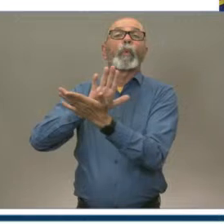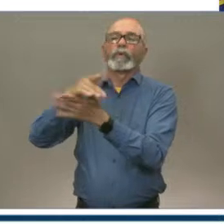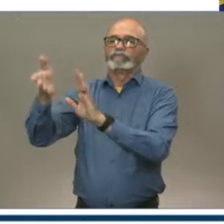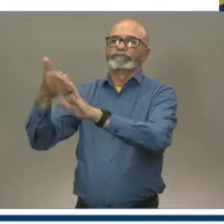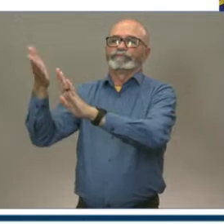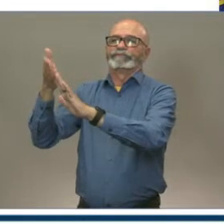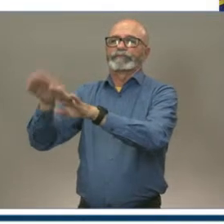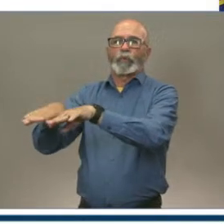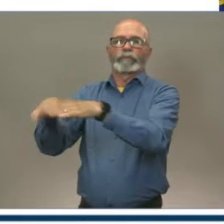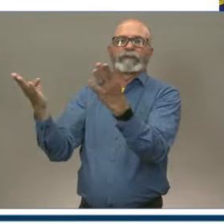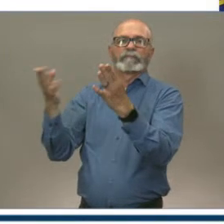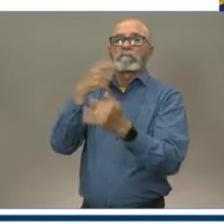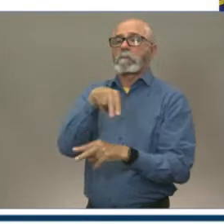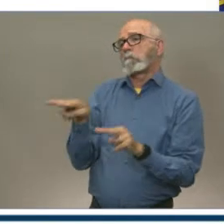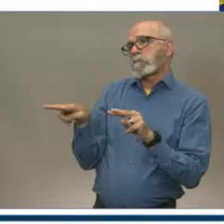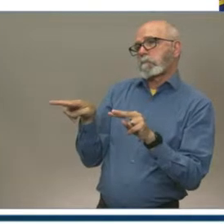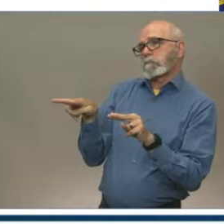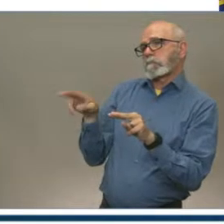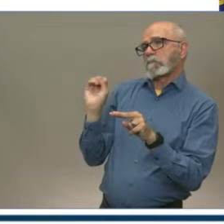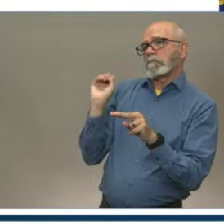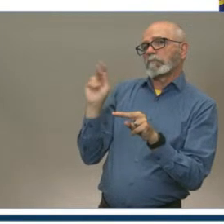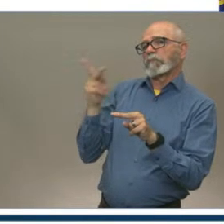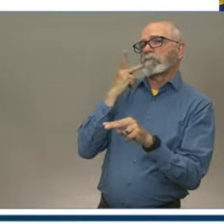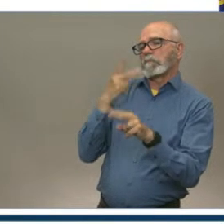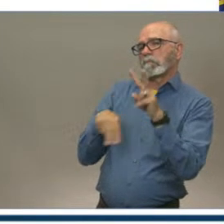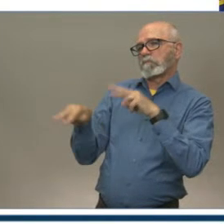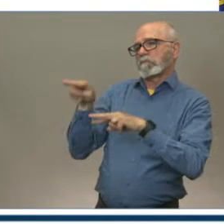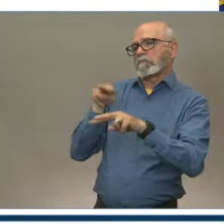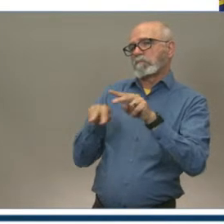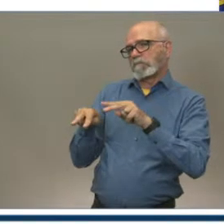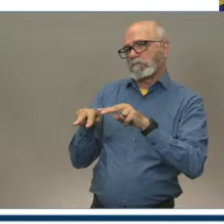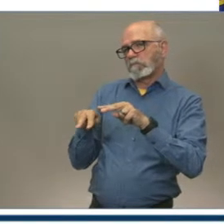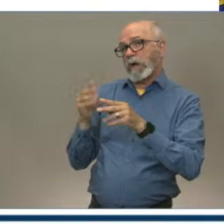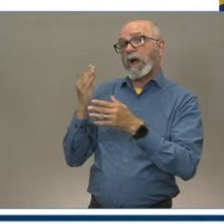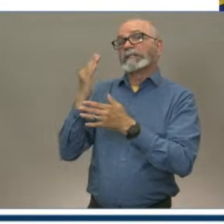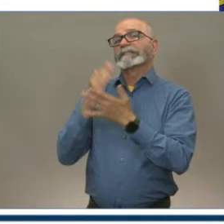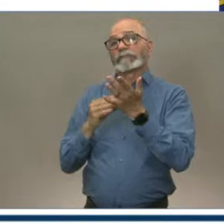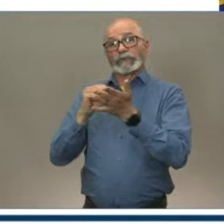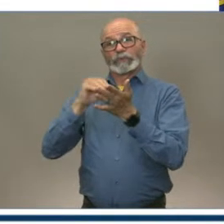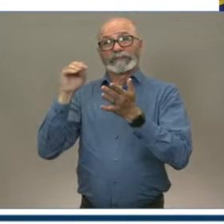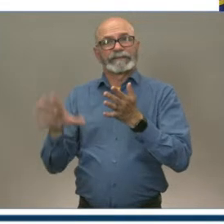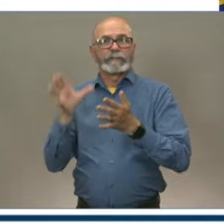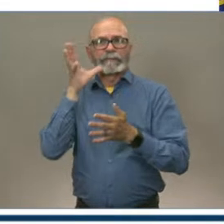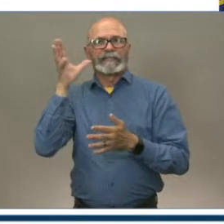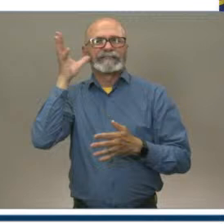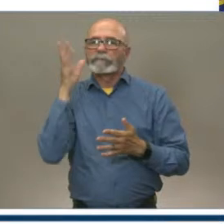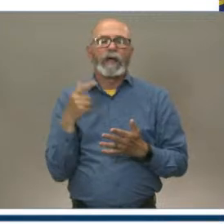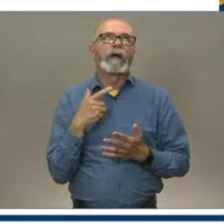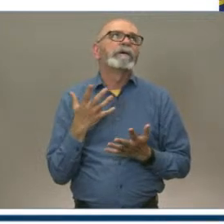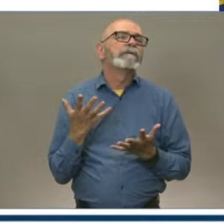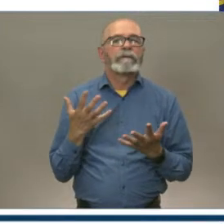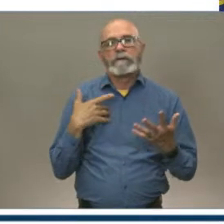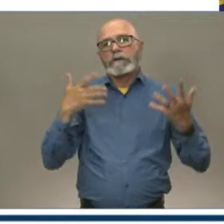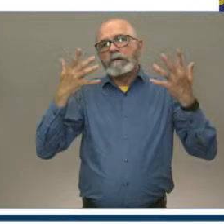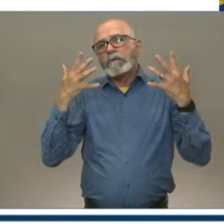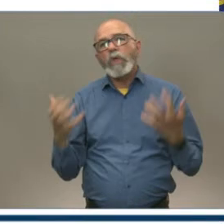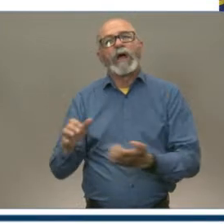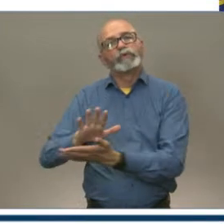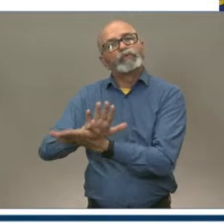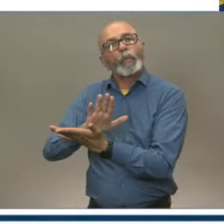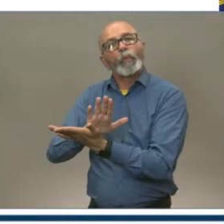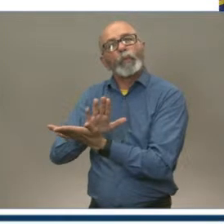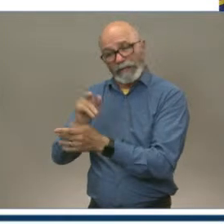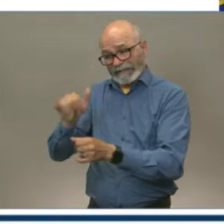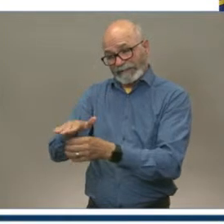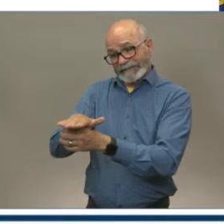move forward and the situation changes. But some students and parents are calling on all schools, specifically, within HRM,